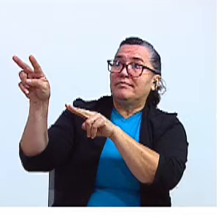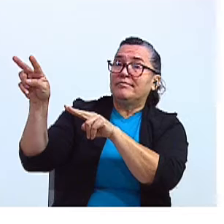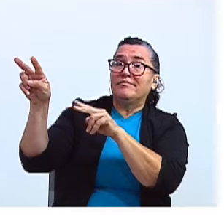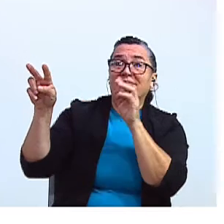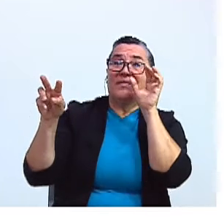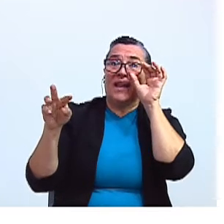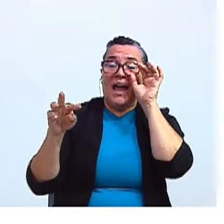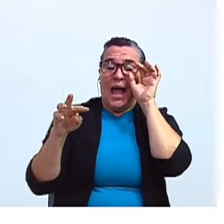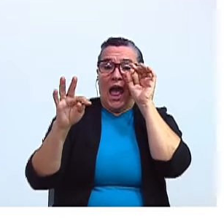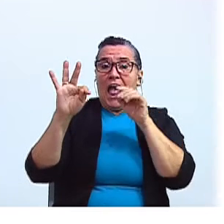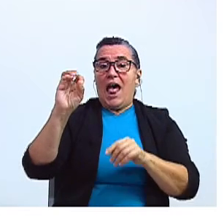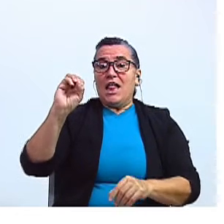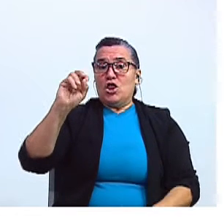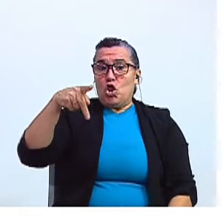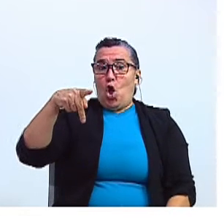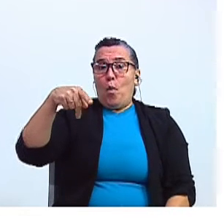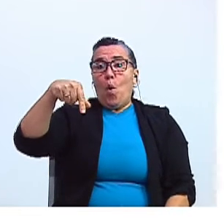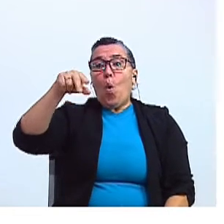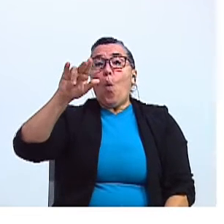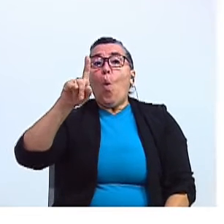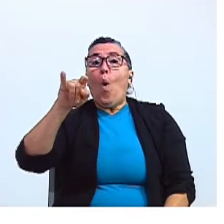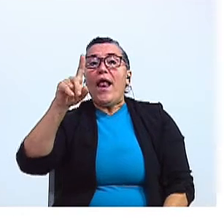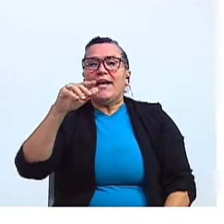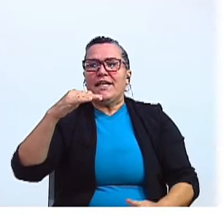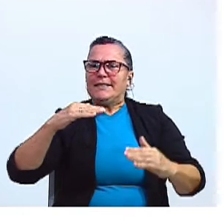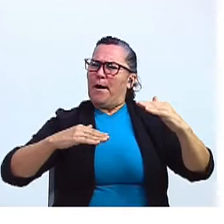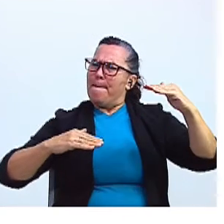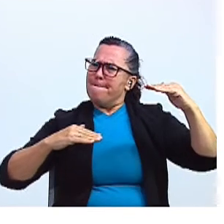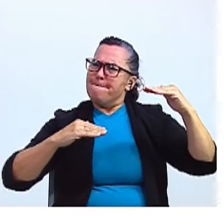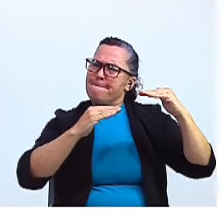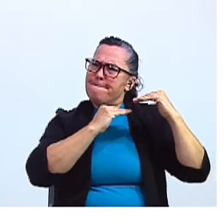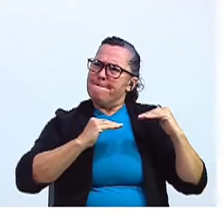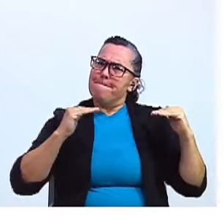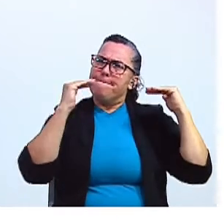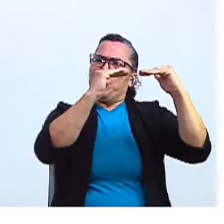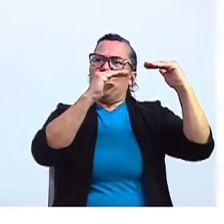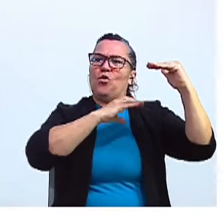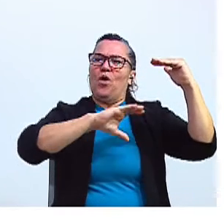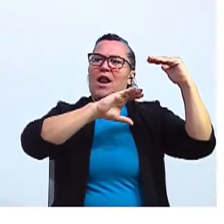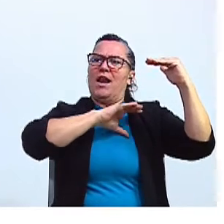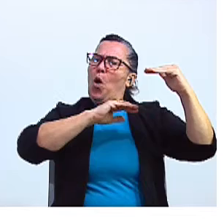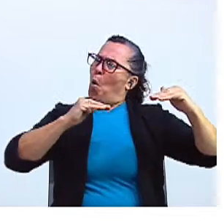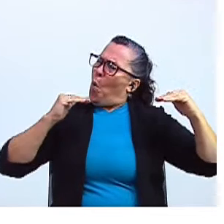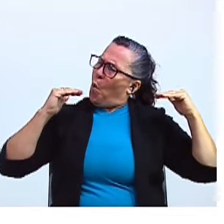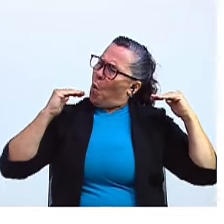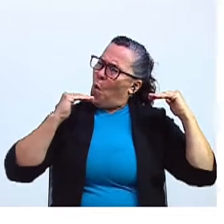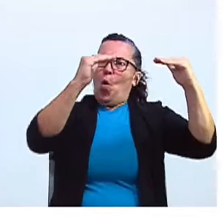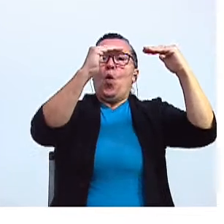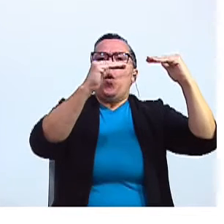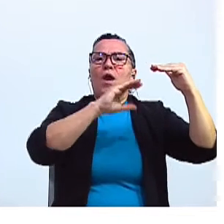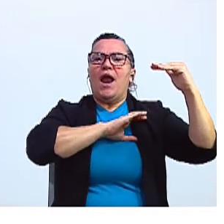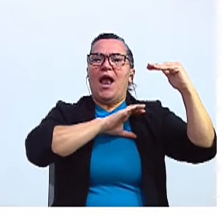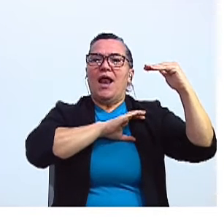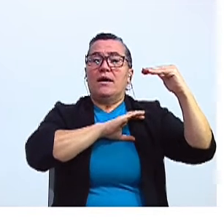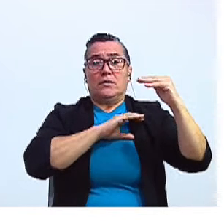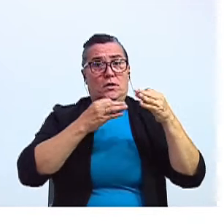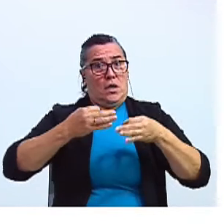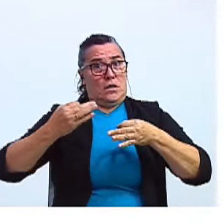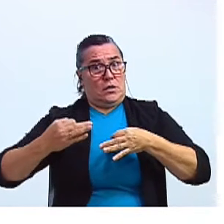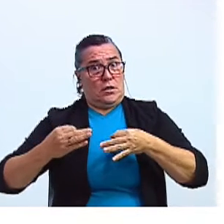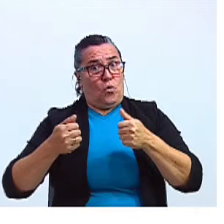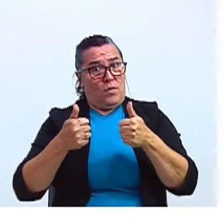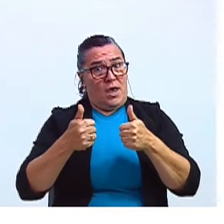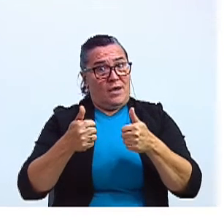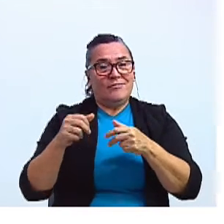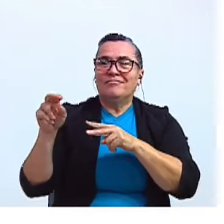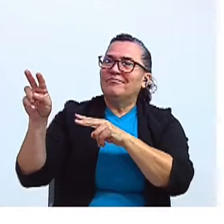good. Top quality. This is the best quality or a super quality. Is it guaranteed? Okay,